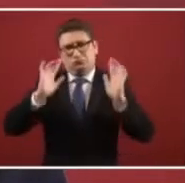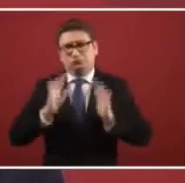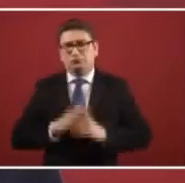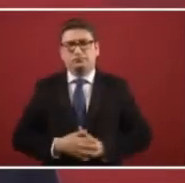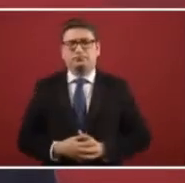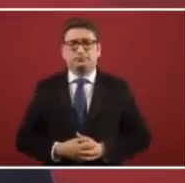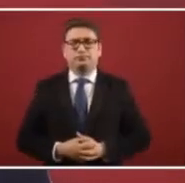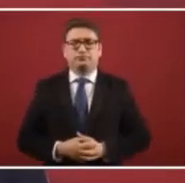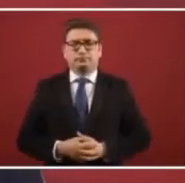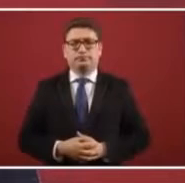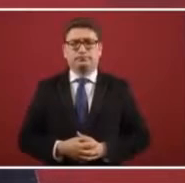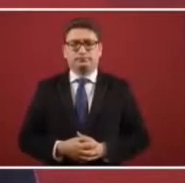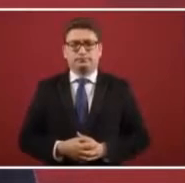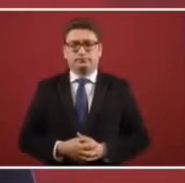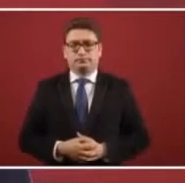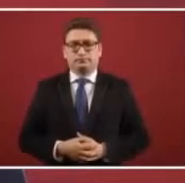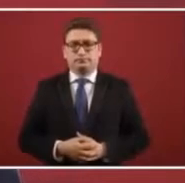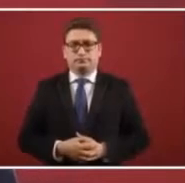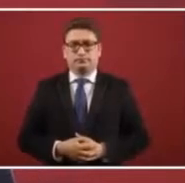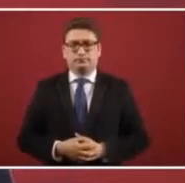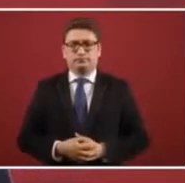or the agnostics,